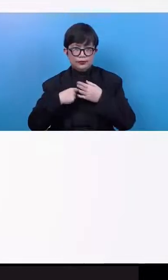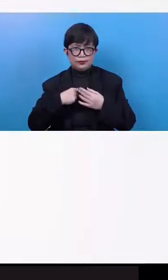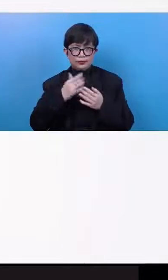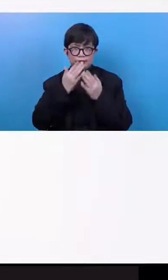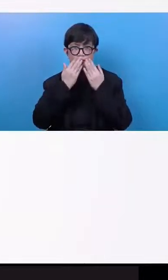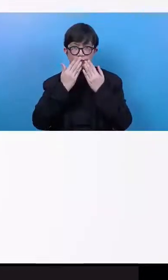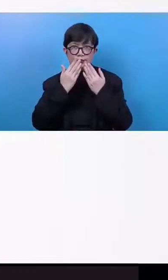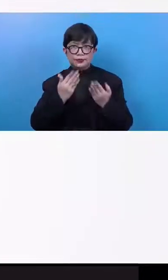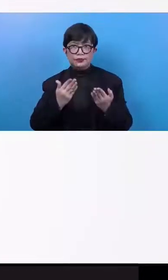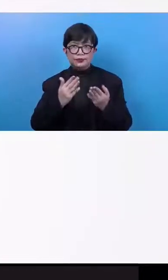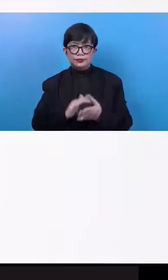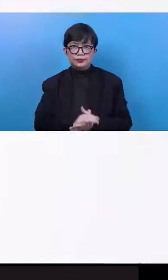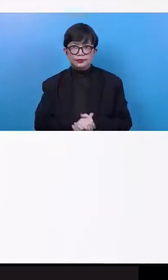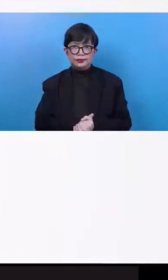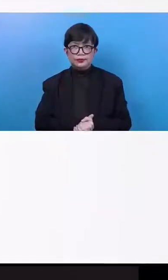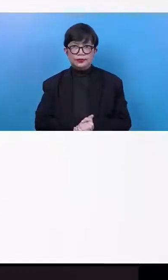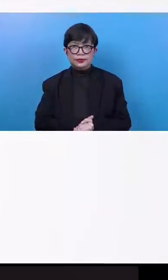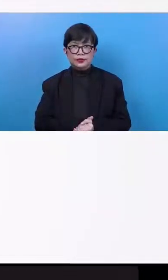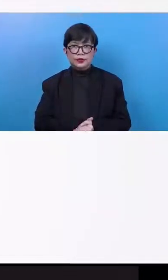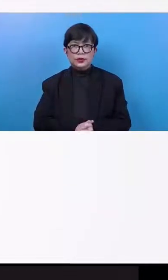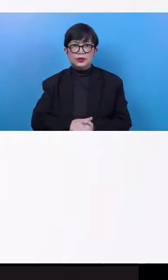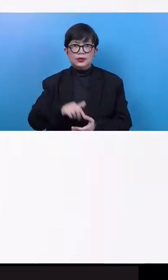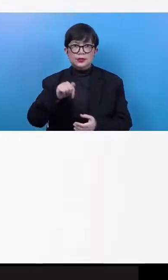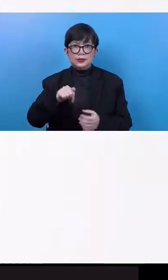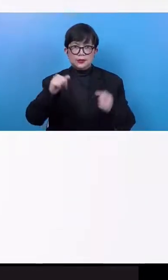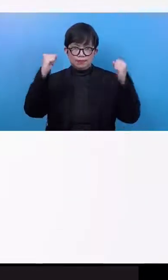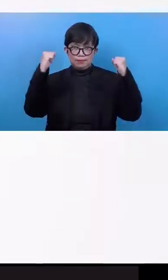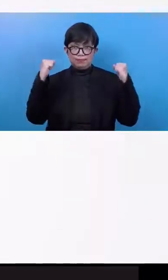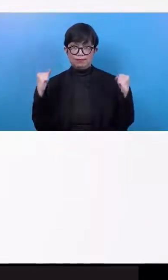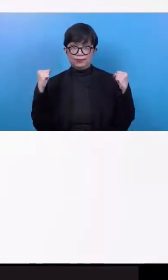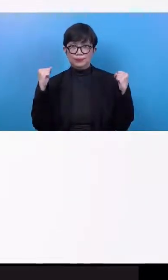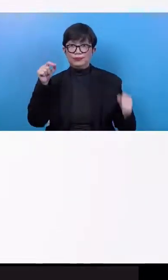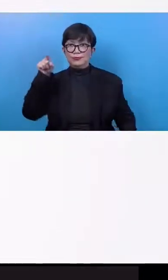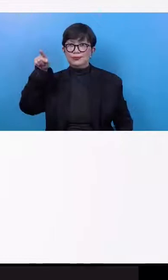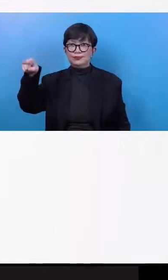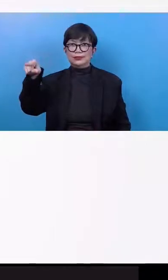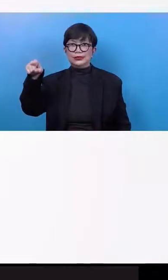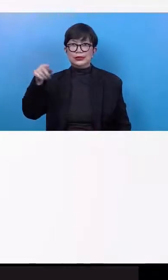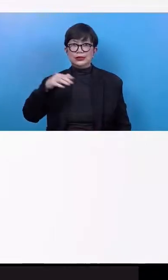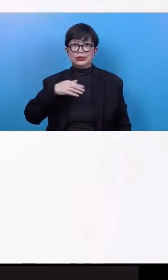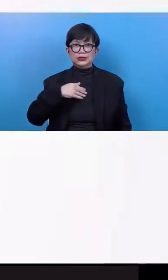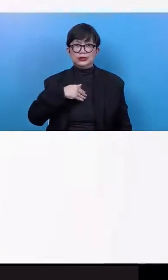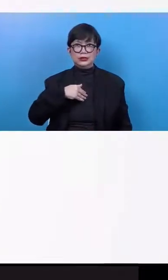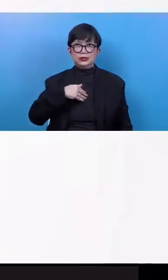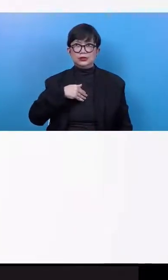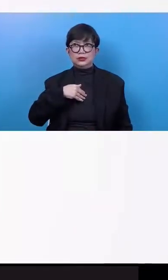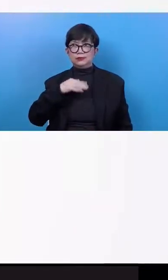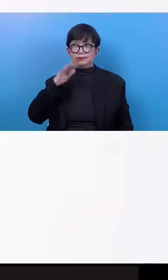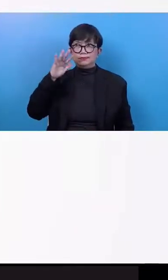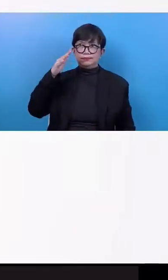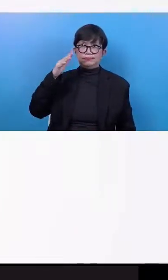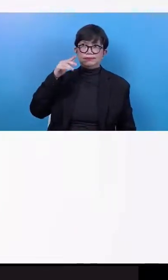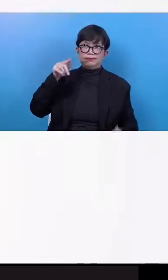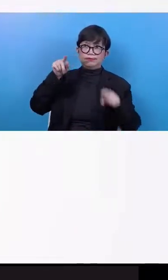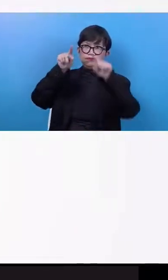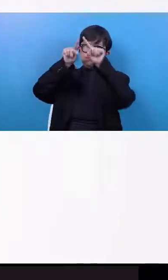When we were sitting there, I wasn't sure the screen was working very well because the light was shining on it. But I think